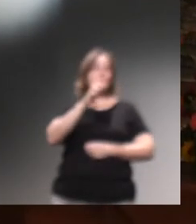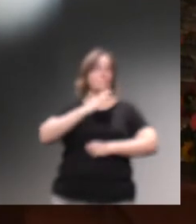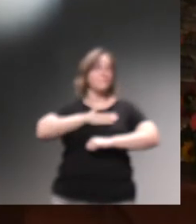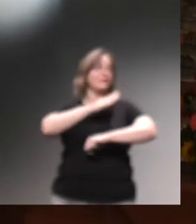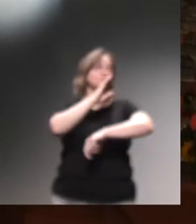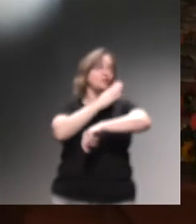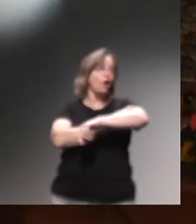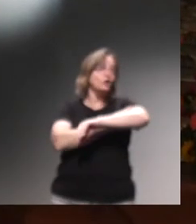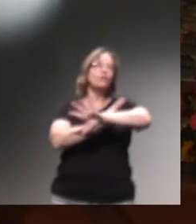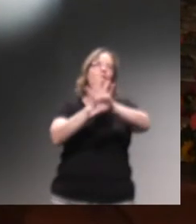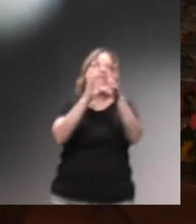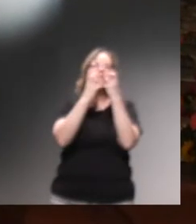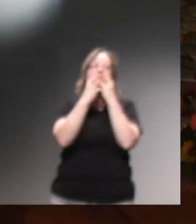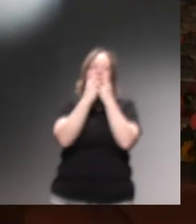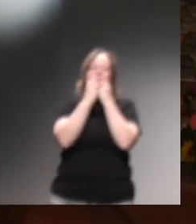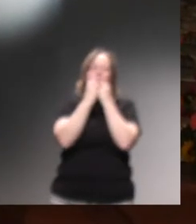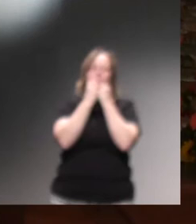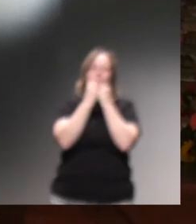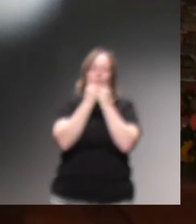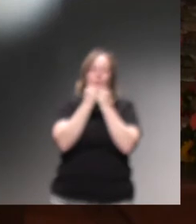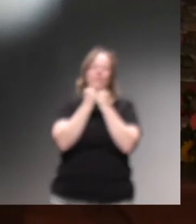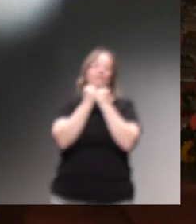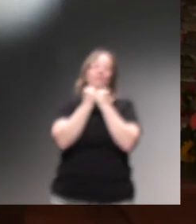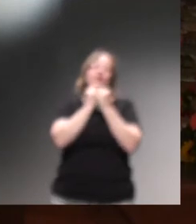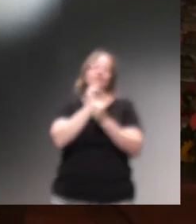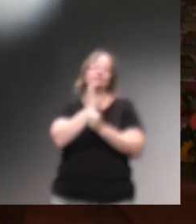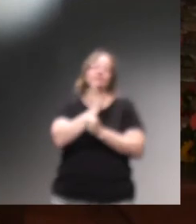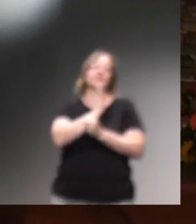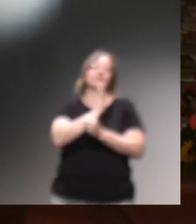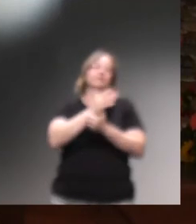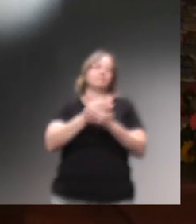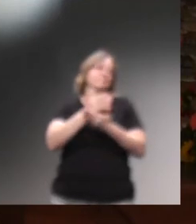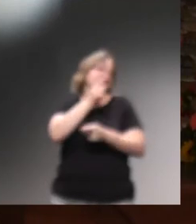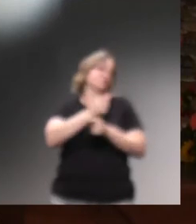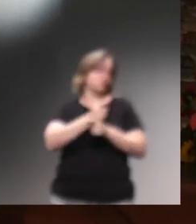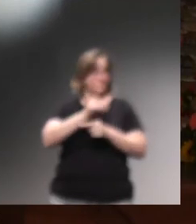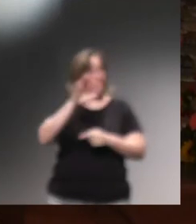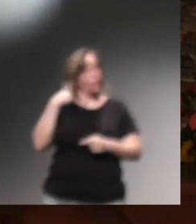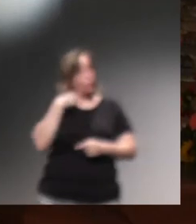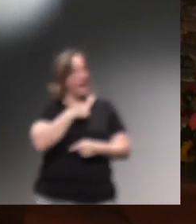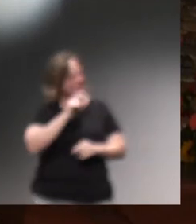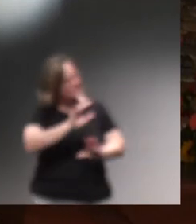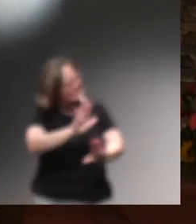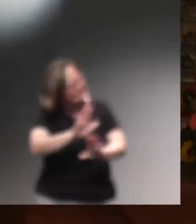not even funny. In fact, we have to work on loving your baby sister too much.